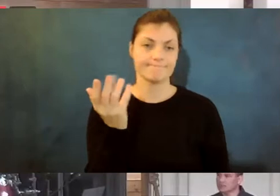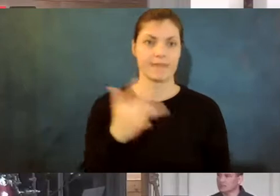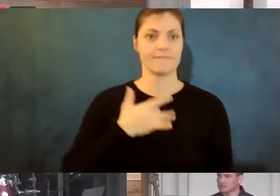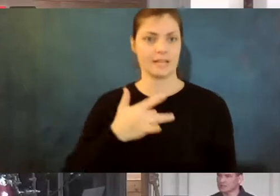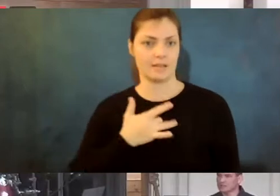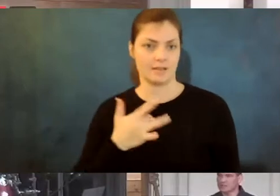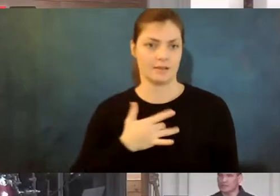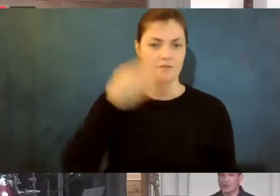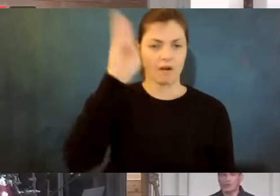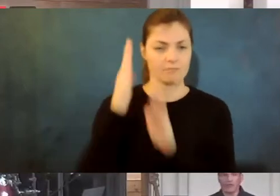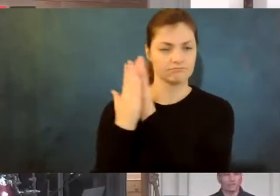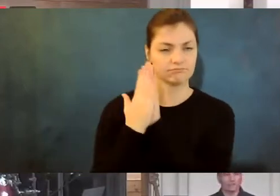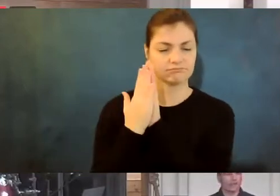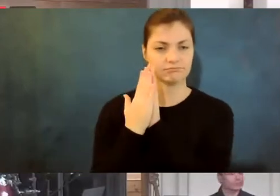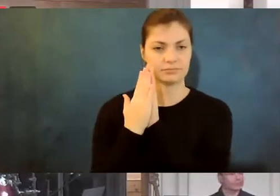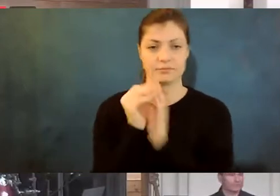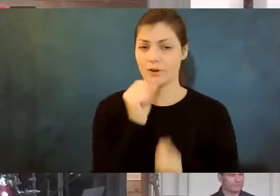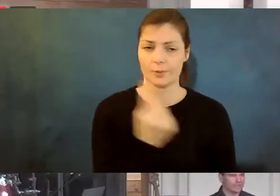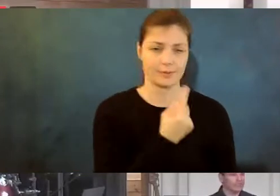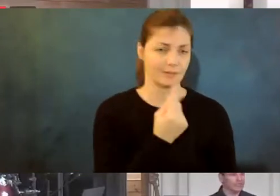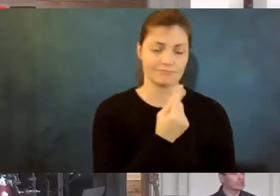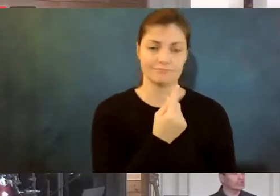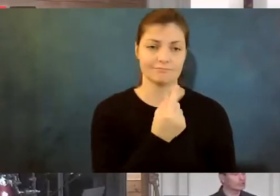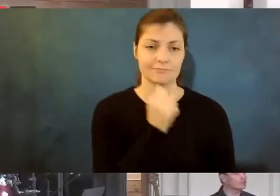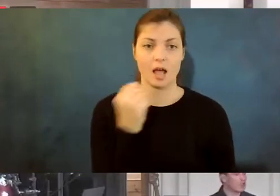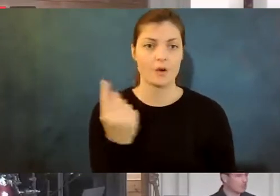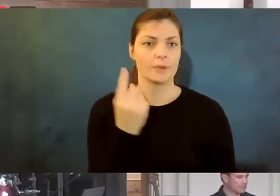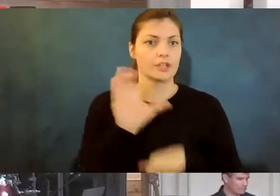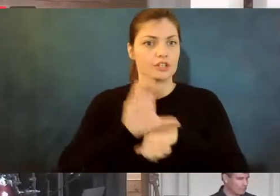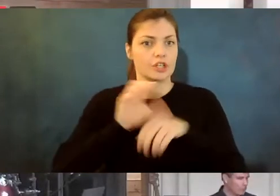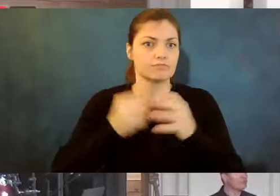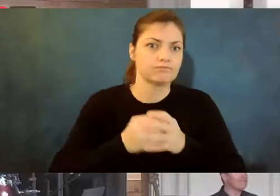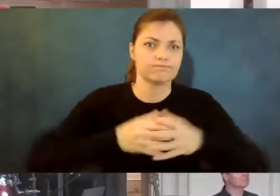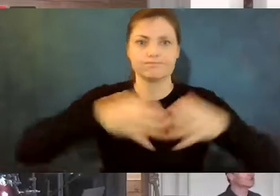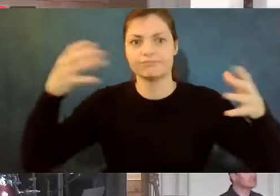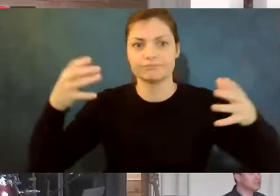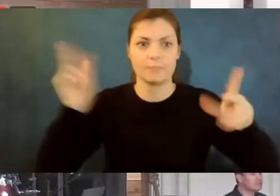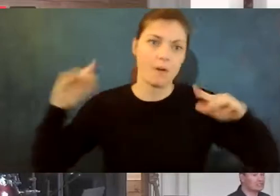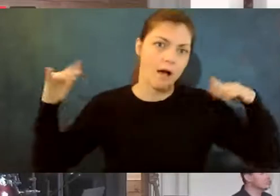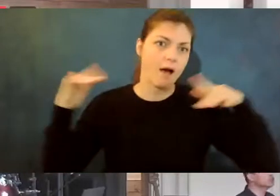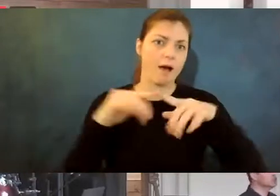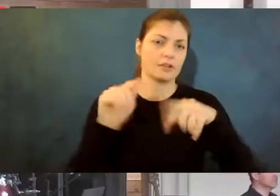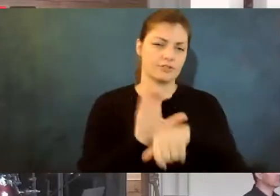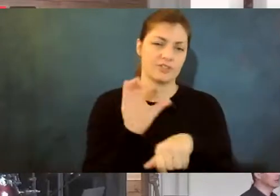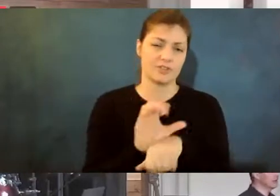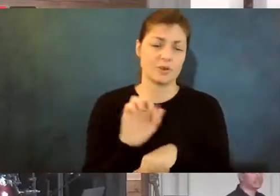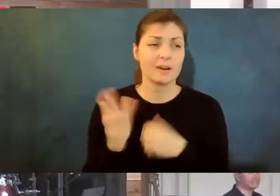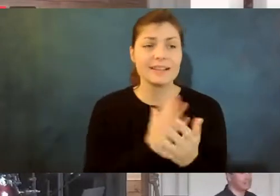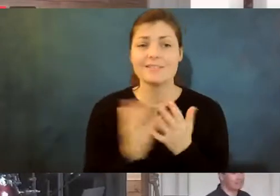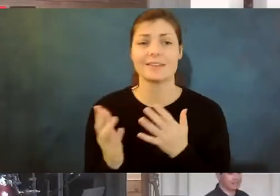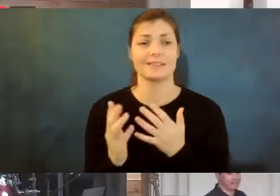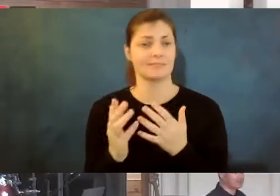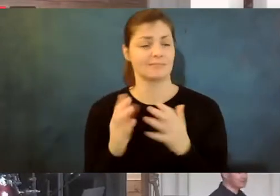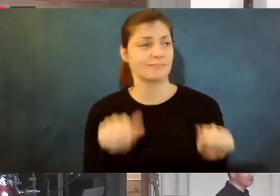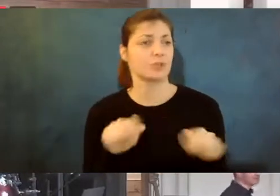God's presence. Revival is not ultimately the church growing or being equipped even to do good things for God. That's